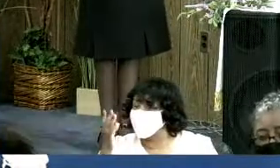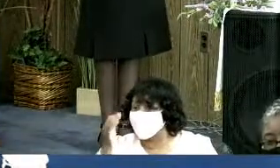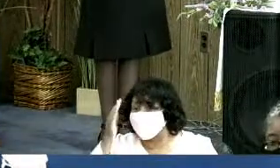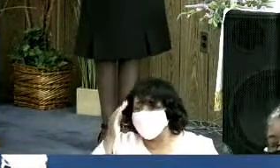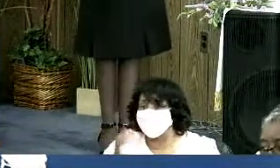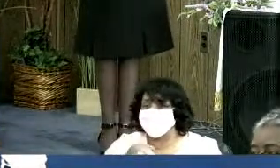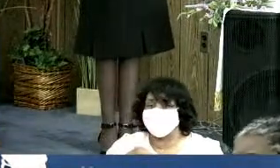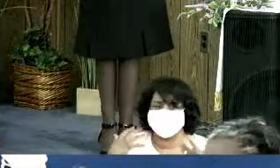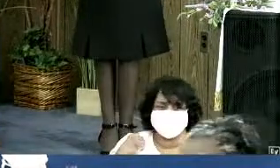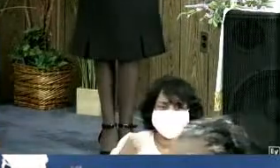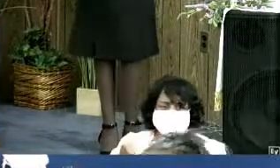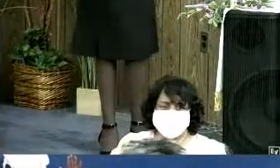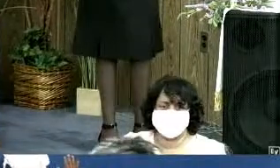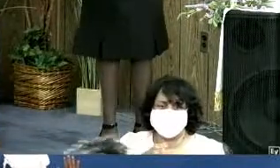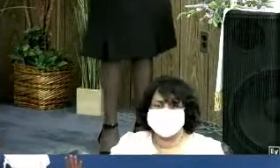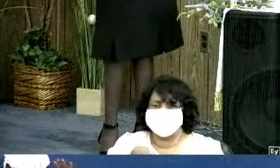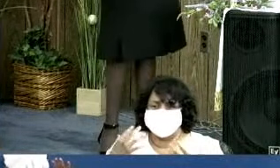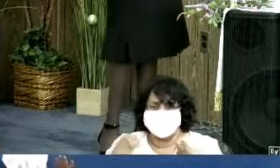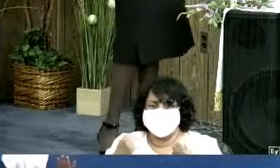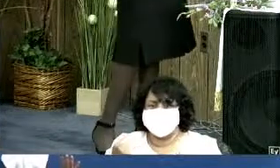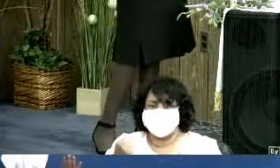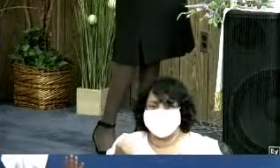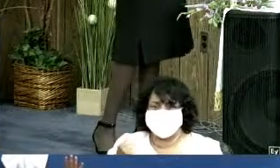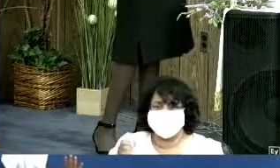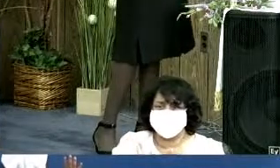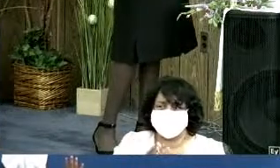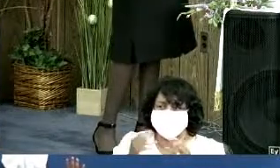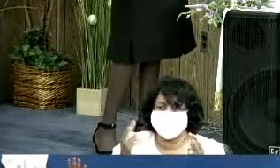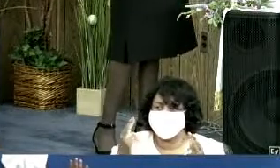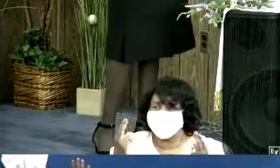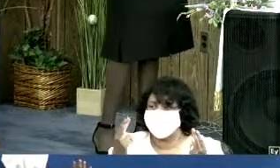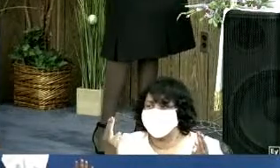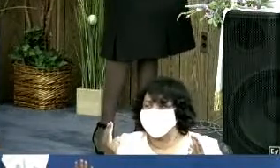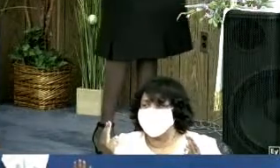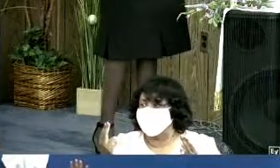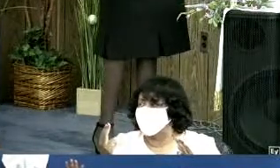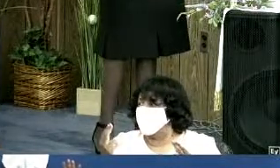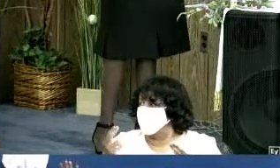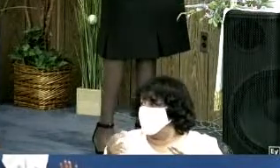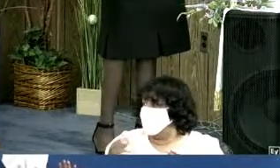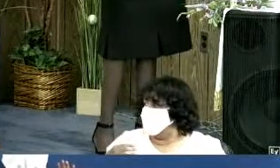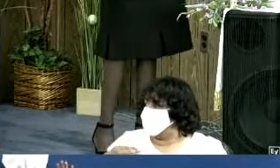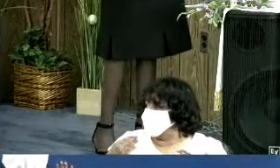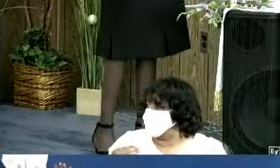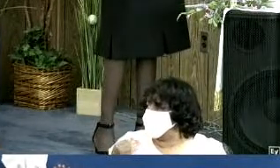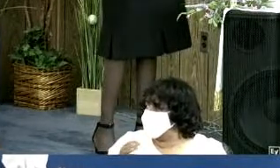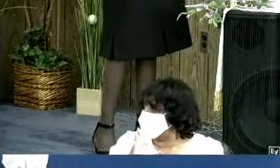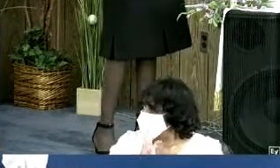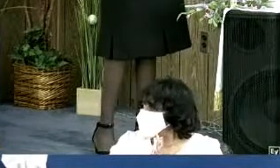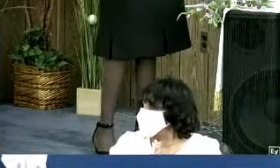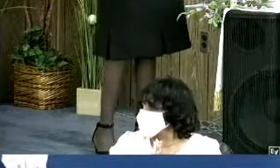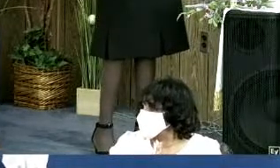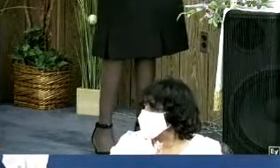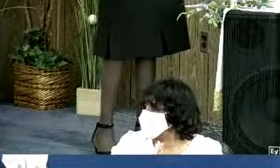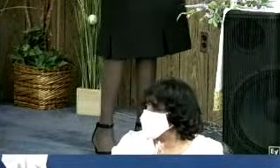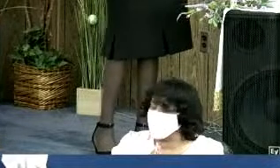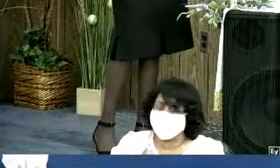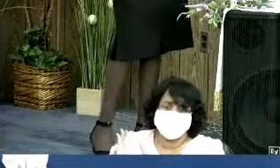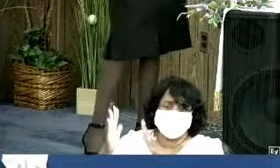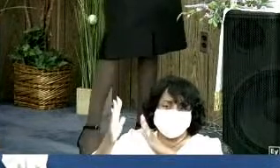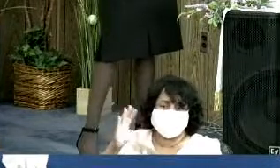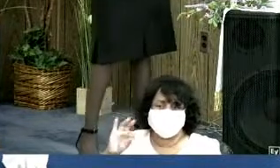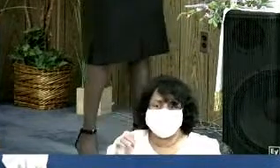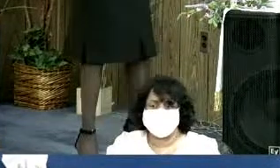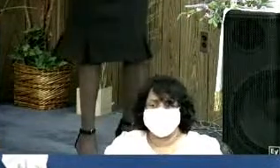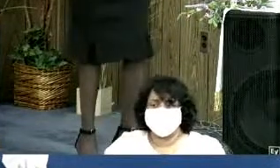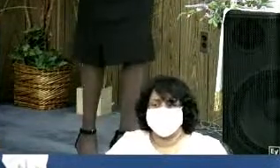many of you know that he's mighty? Hallelujah. Come on, let's just enjoy the presence of the Lord on today.